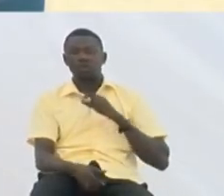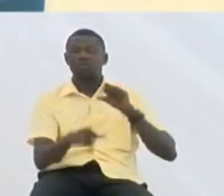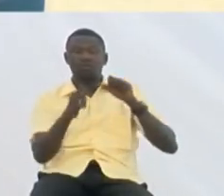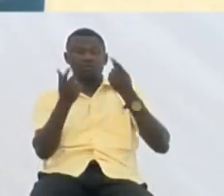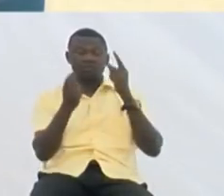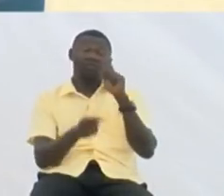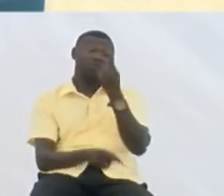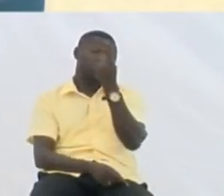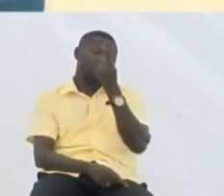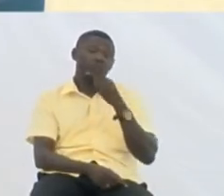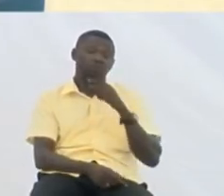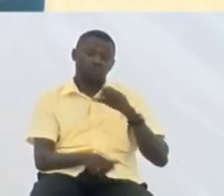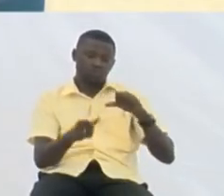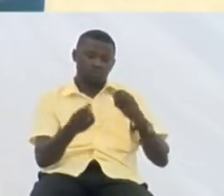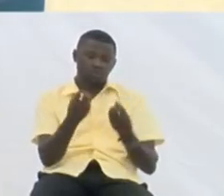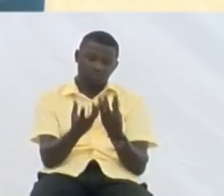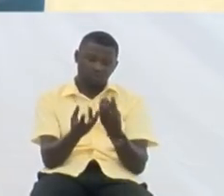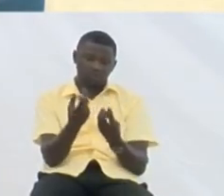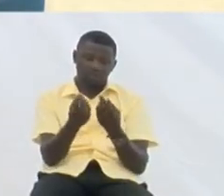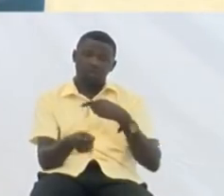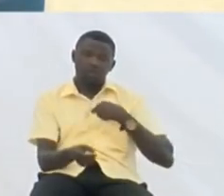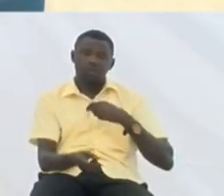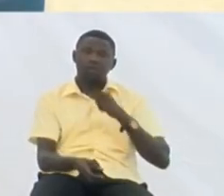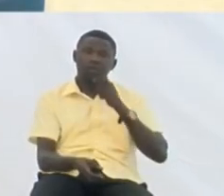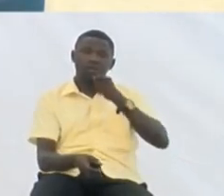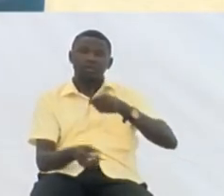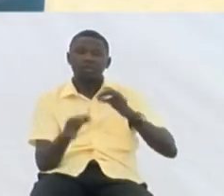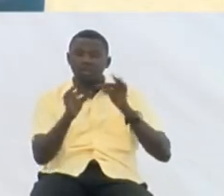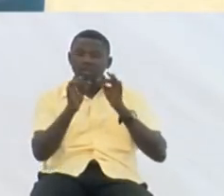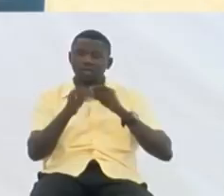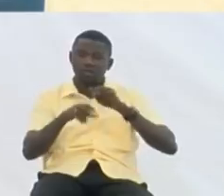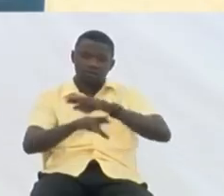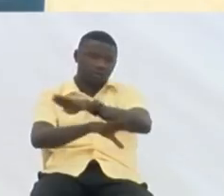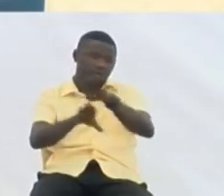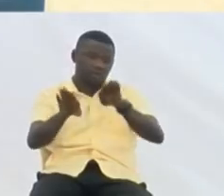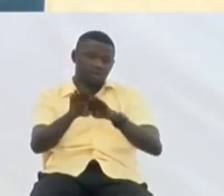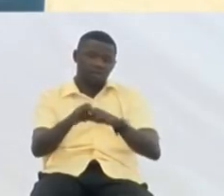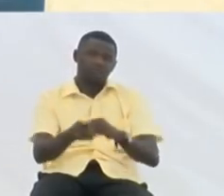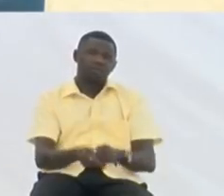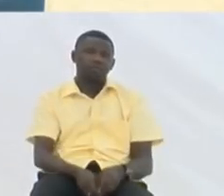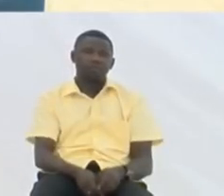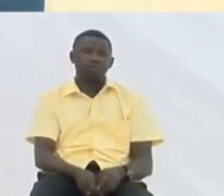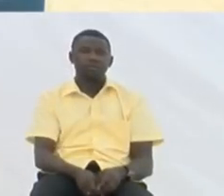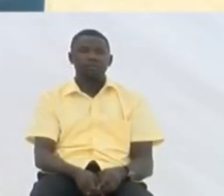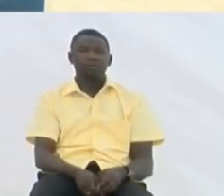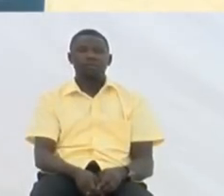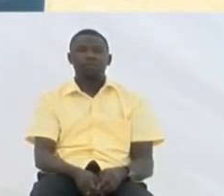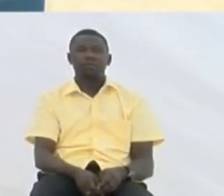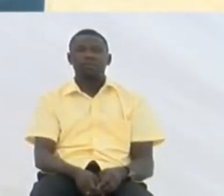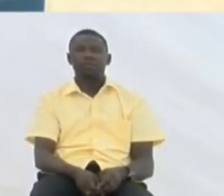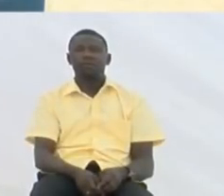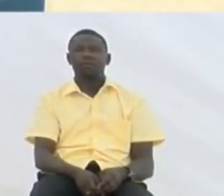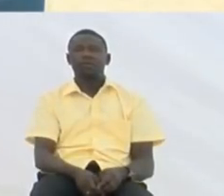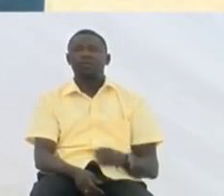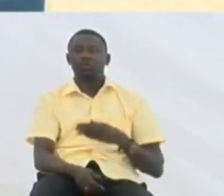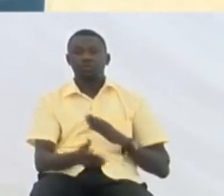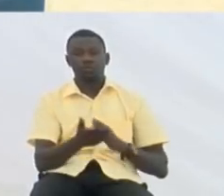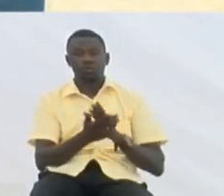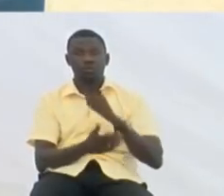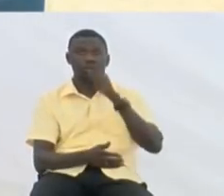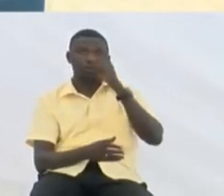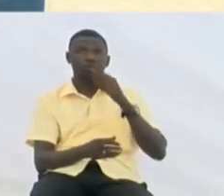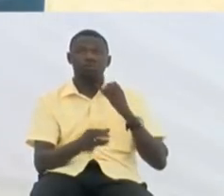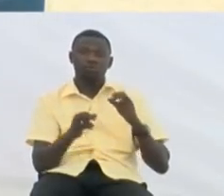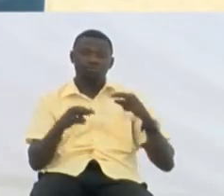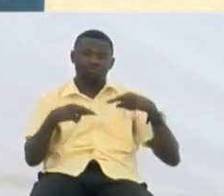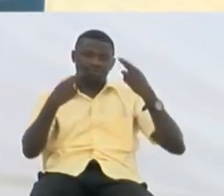Because we were the ones that nursed the seedlings in our rice fields. Alenata barakoke. And through God's blessings, there was progress.